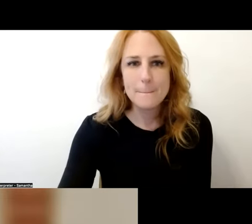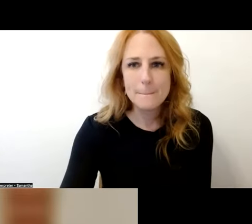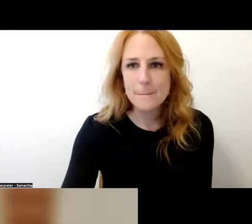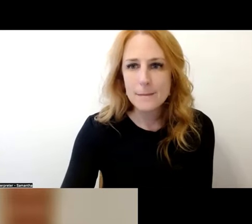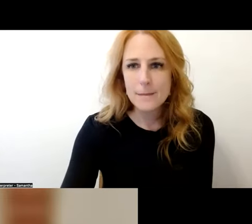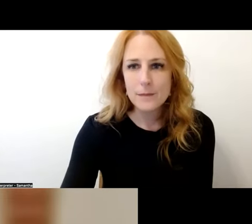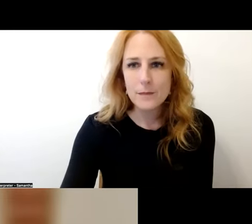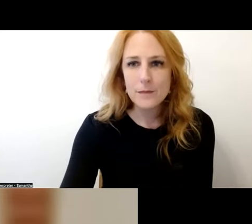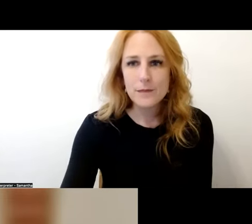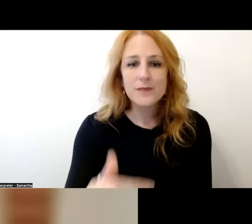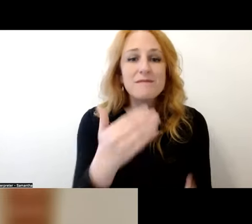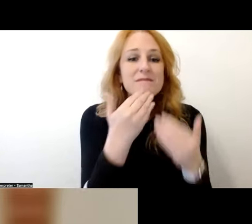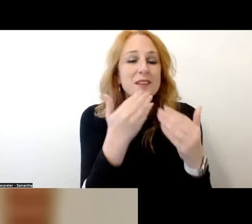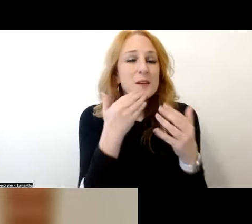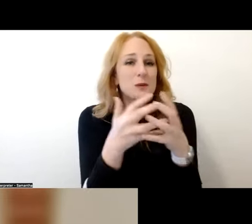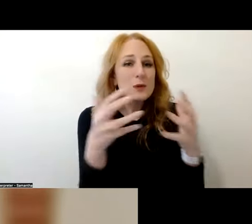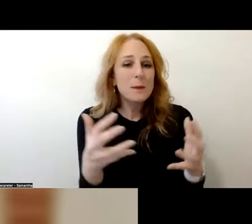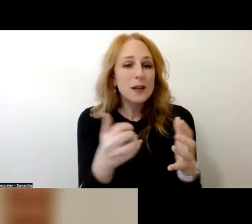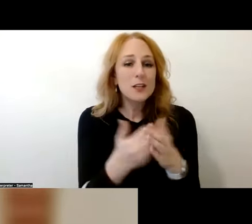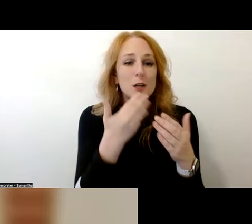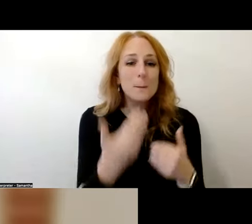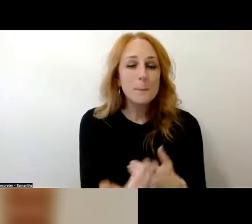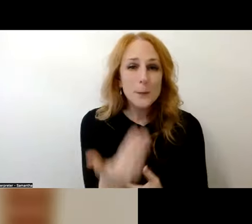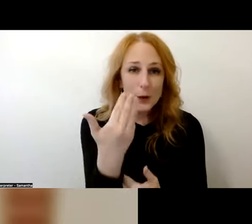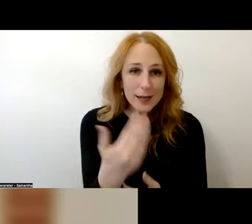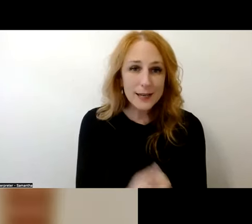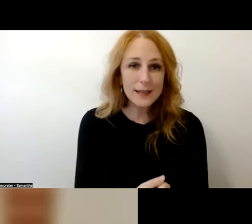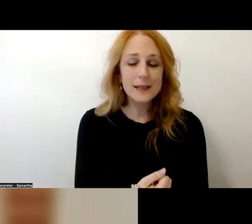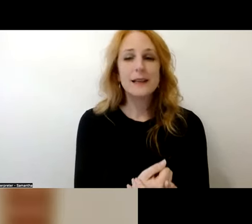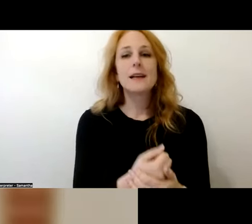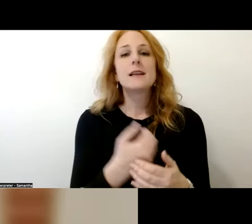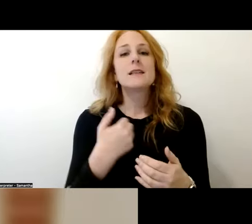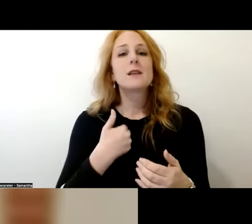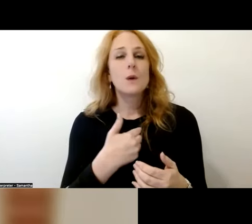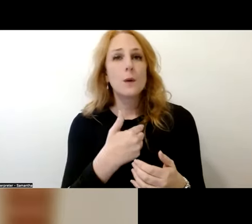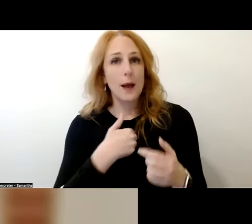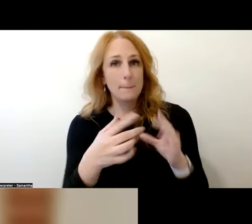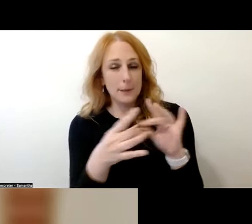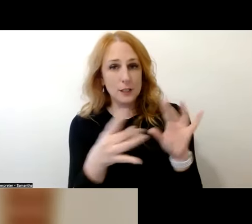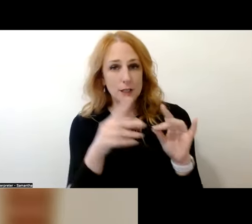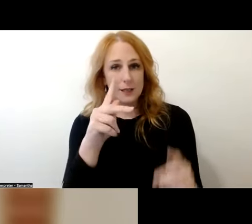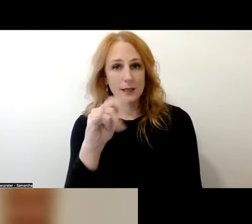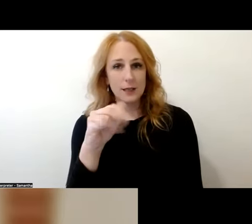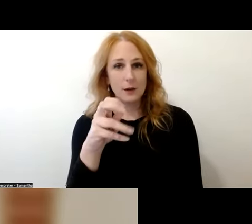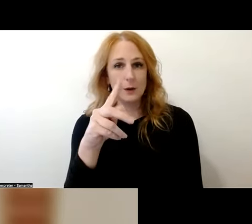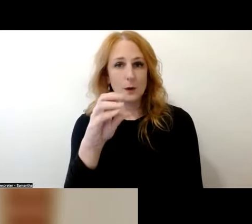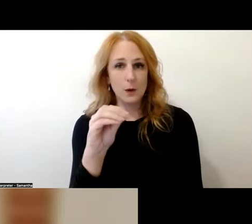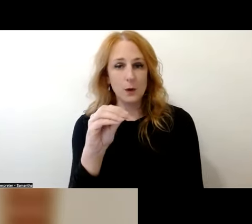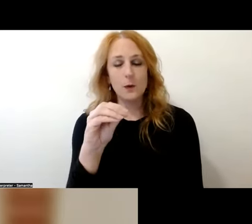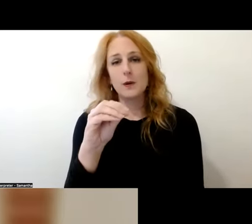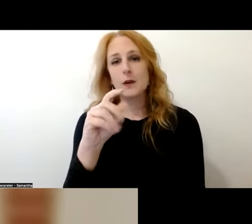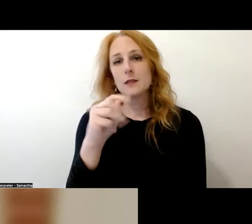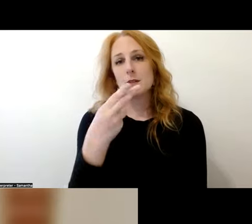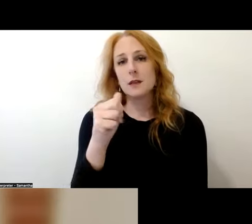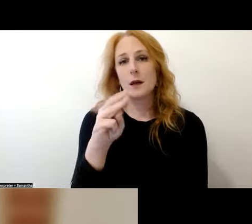Thank you so much, Atman. Good morning, everyone. As Atman mentioned, I'm Kiyoko Thomas, she, they pronouns, and I am the director of our Basic